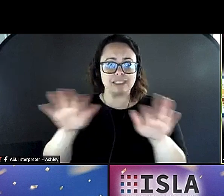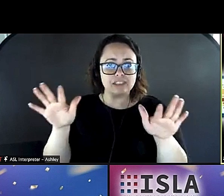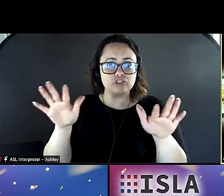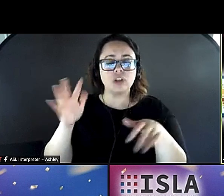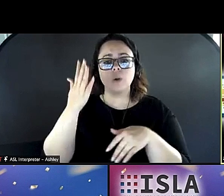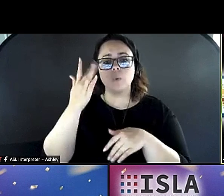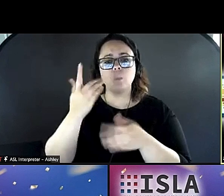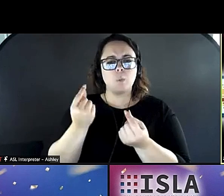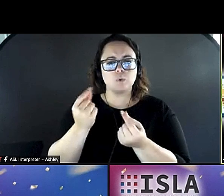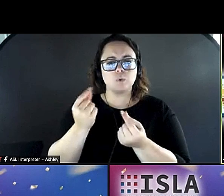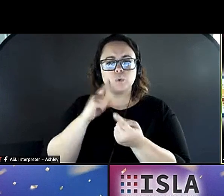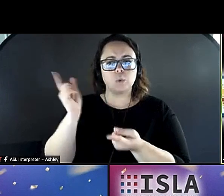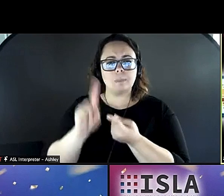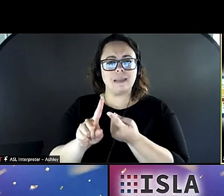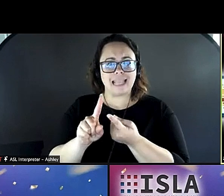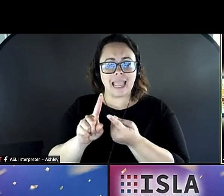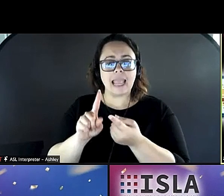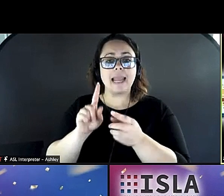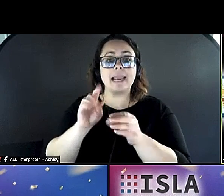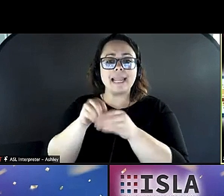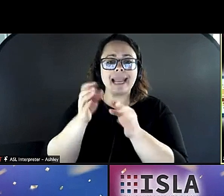damage in lay terms.